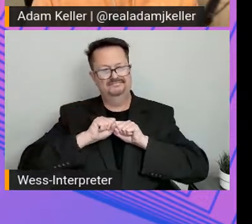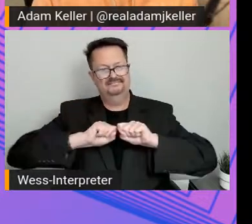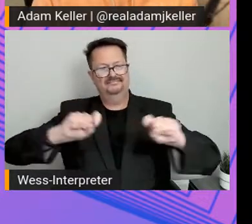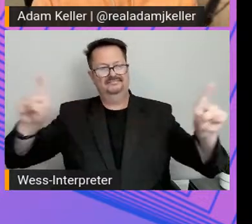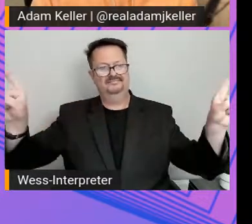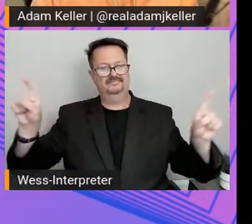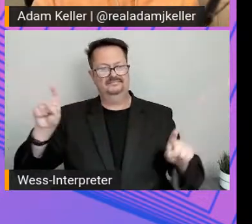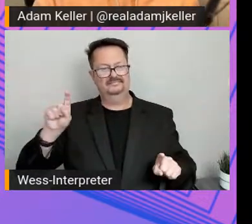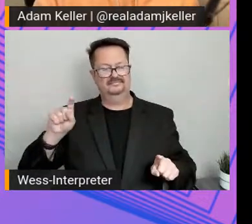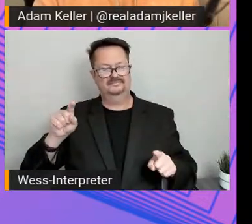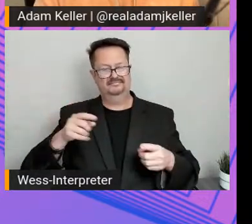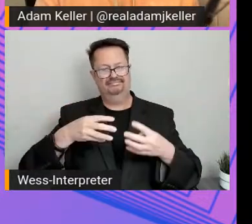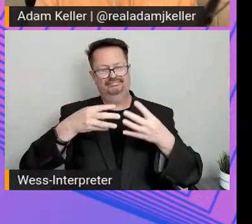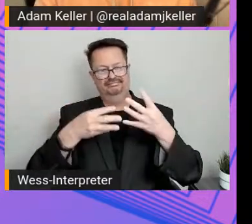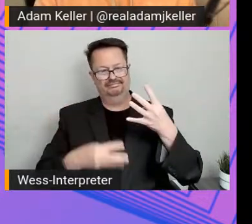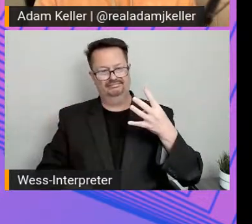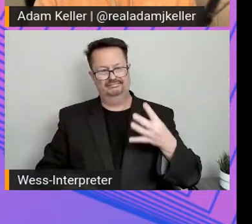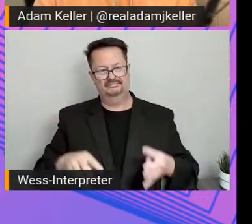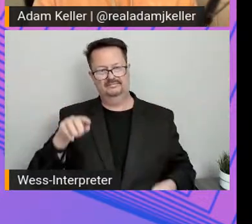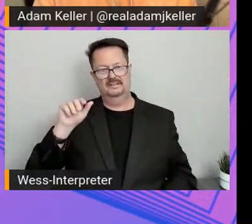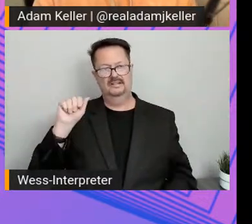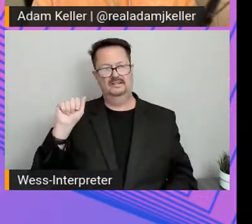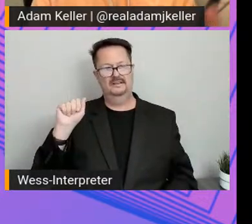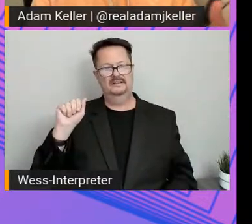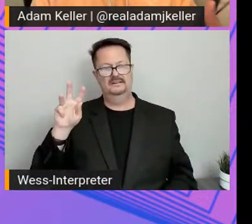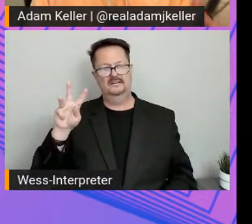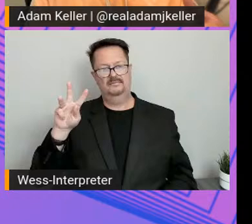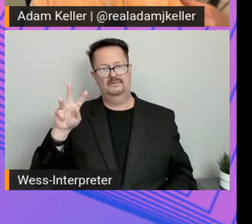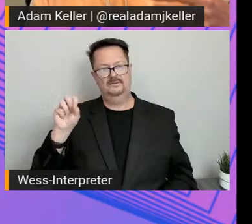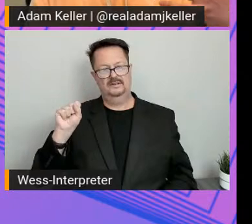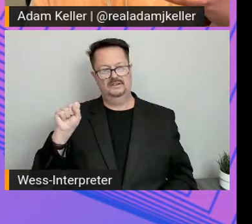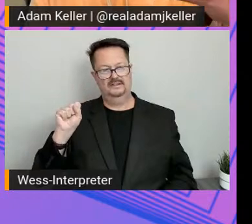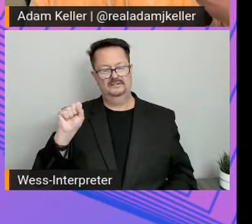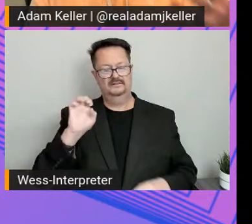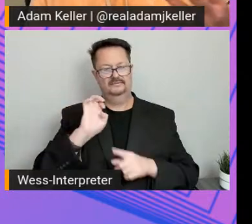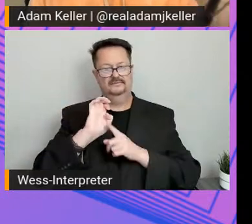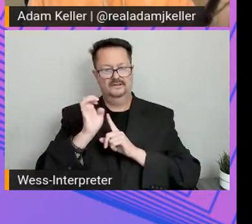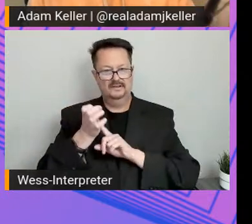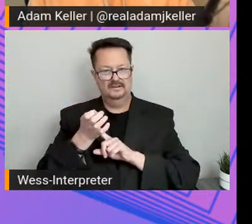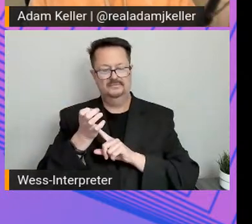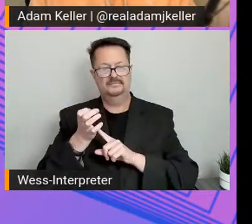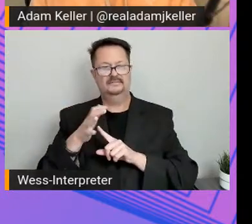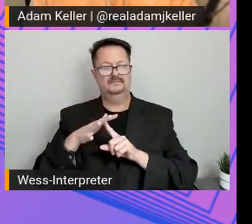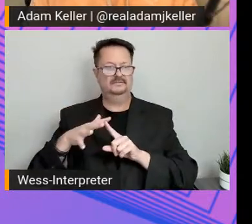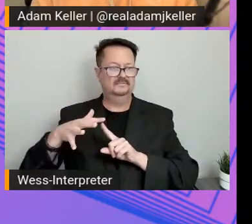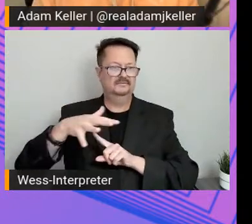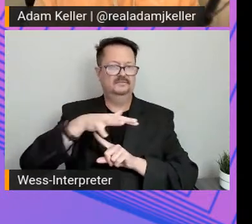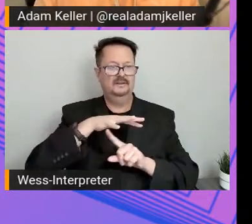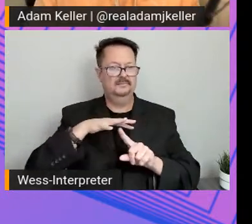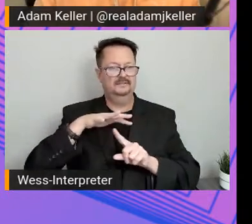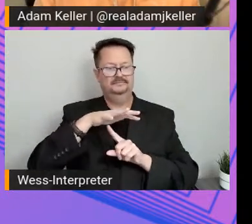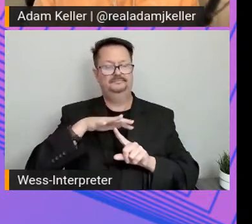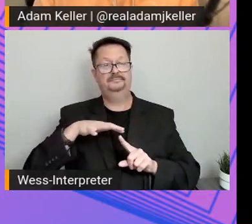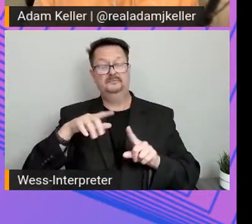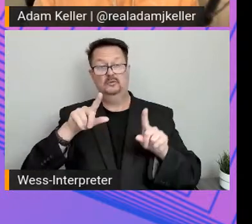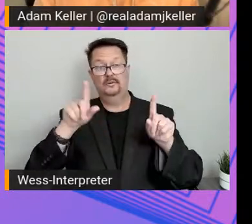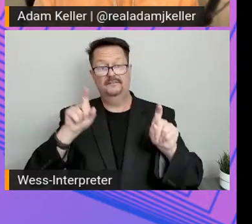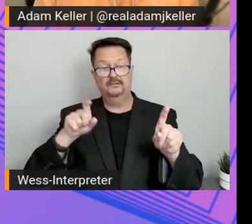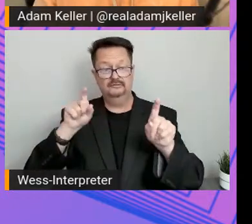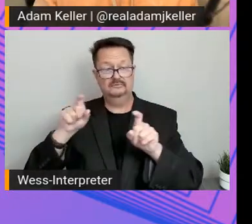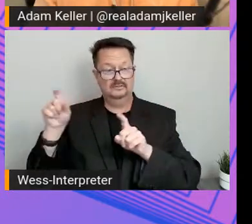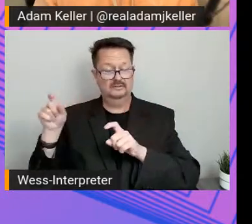AWS accounts, multiple AWS environments. And this way, when you're testing something in a development